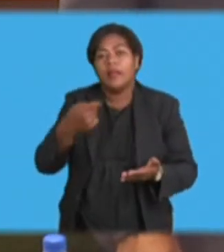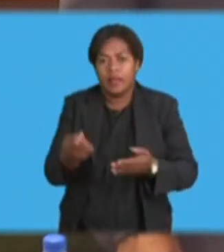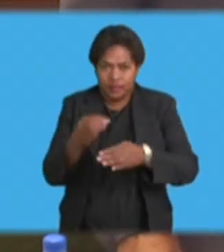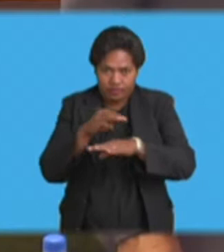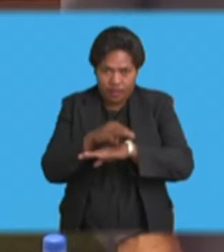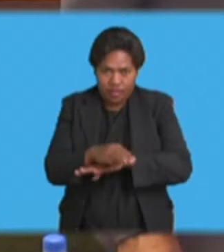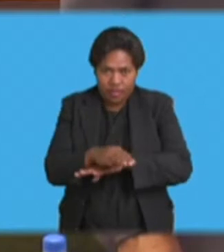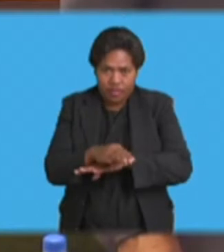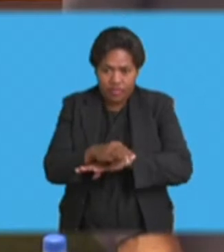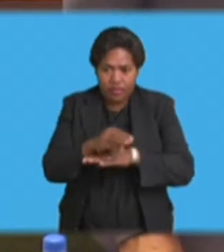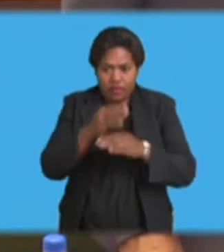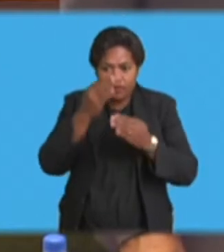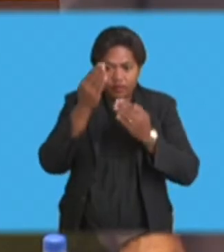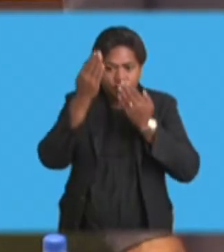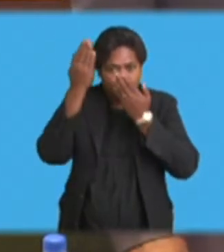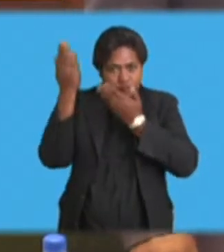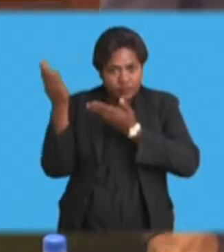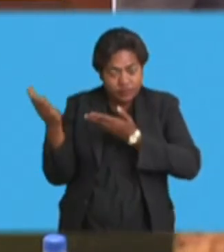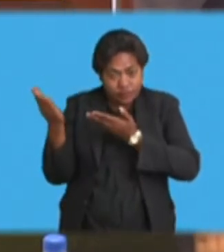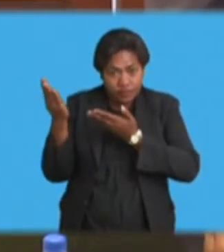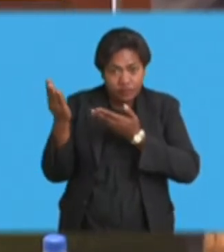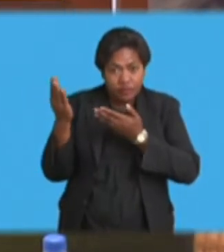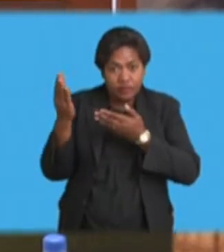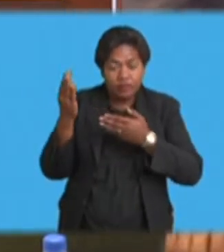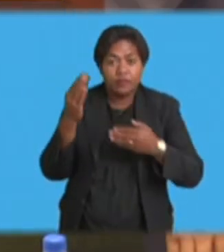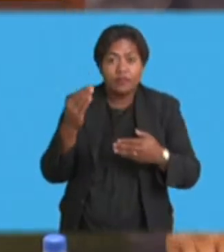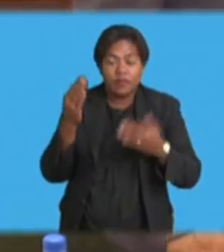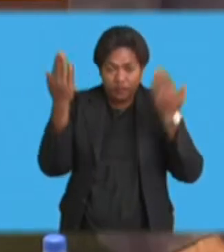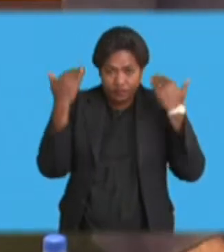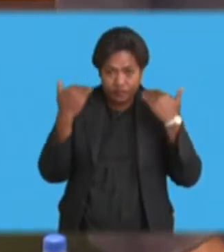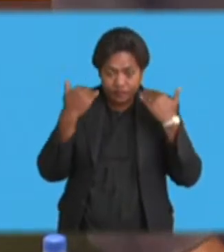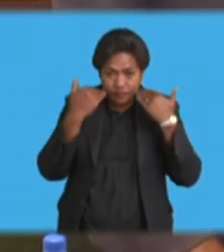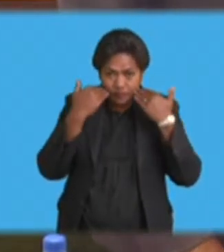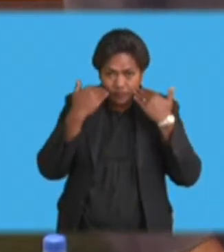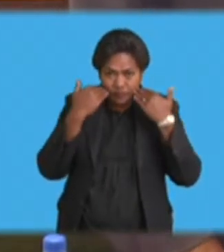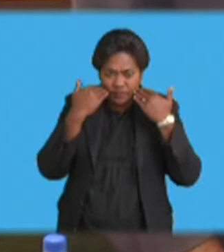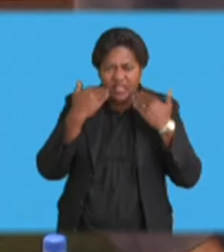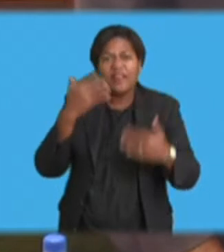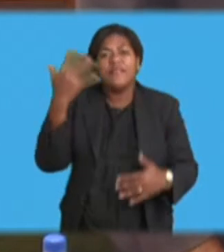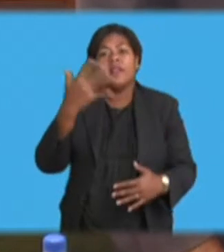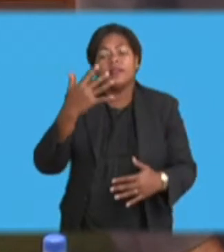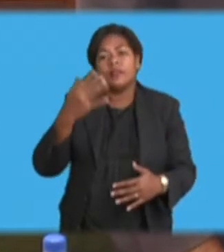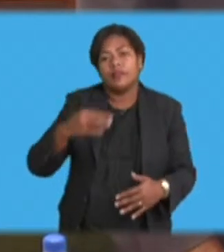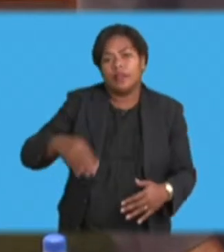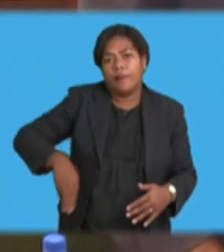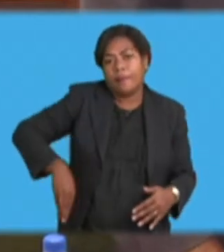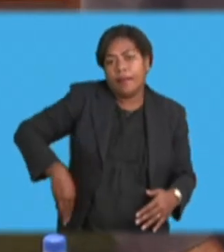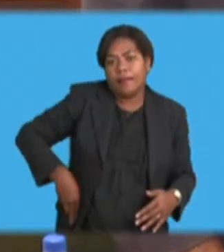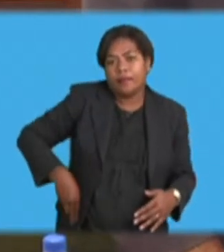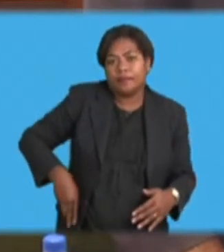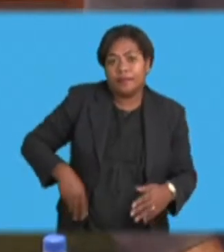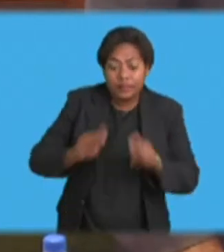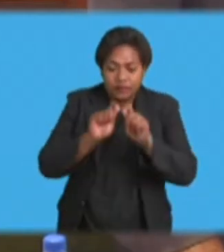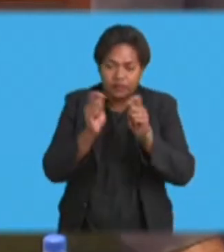Honourable Deputy Speaker, as we speak, the 15-member team are on their